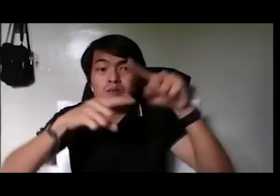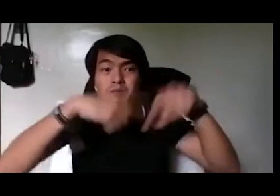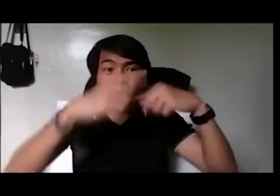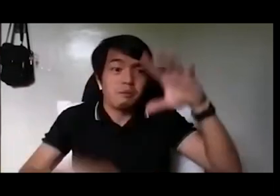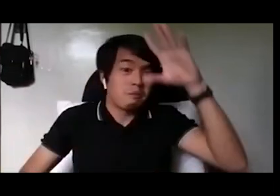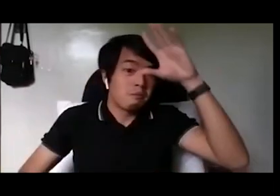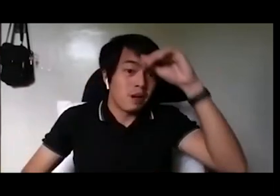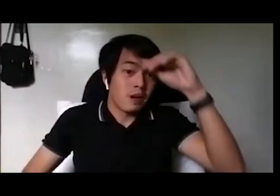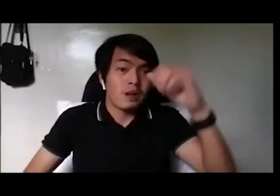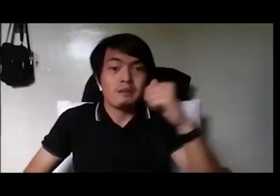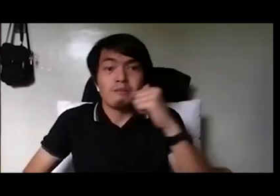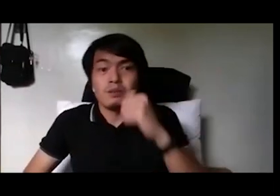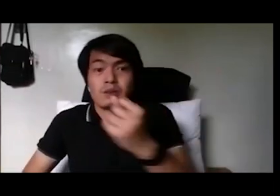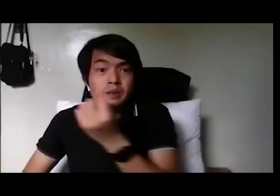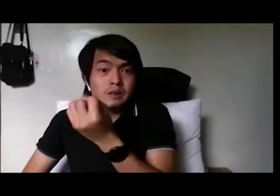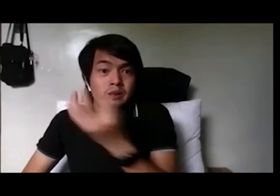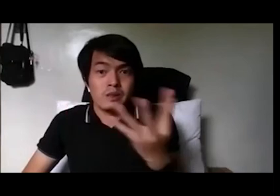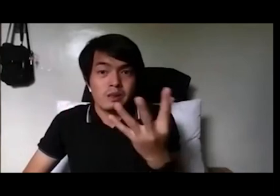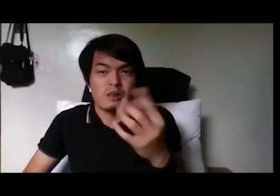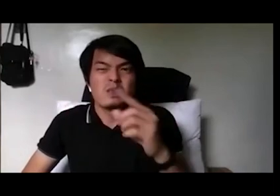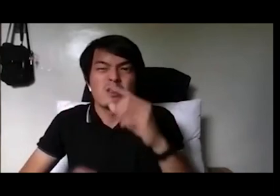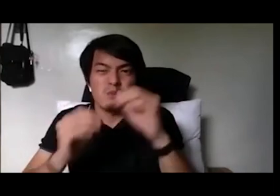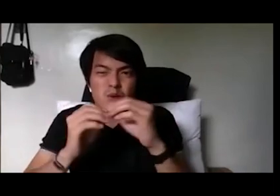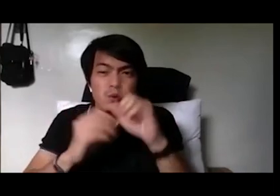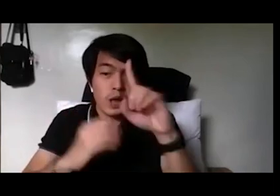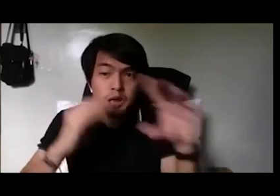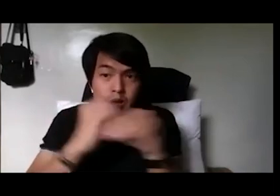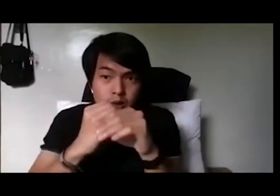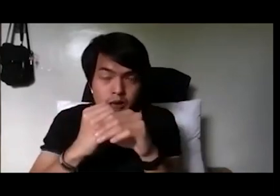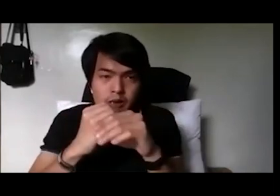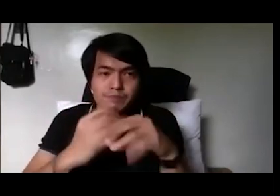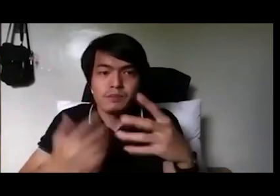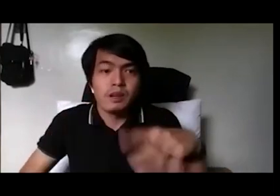So we'll leave the English sentence there for now.